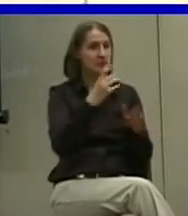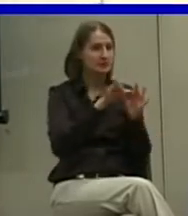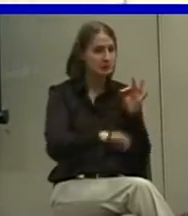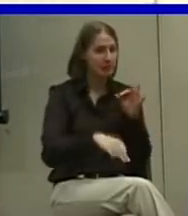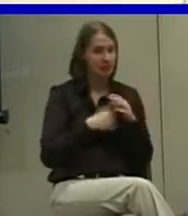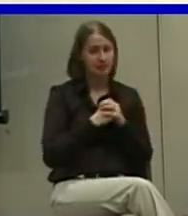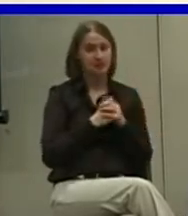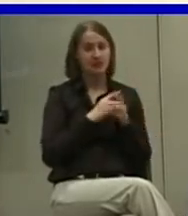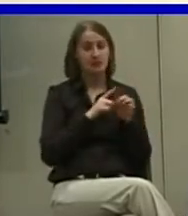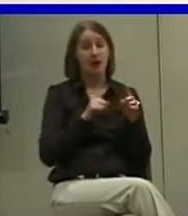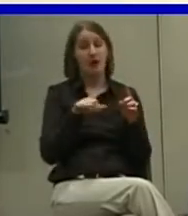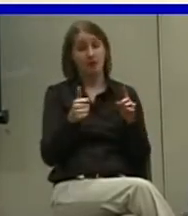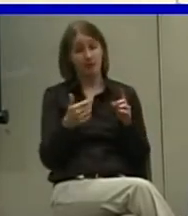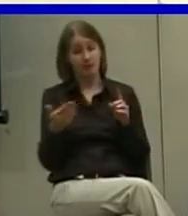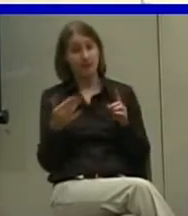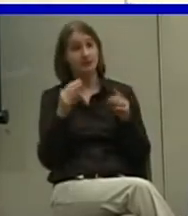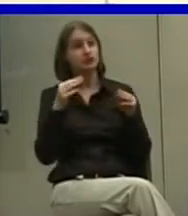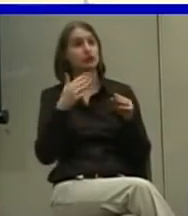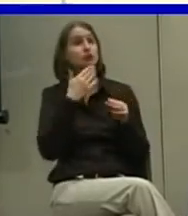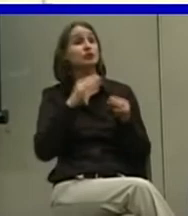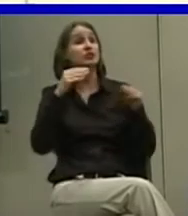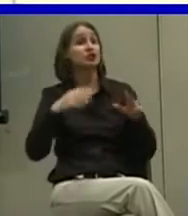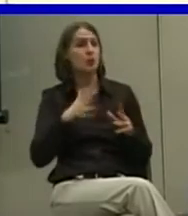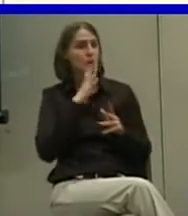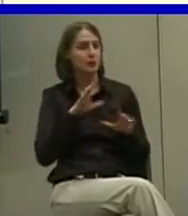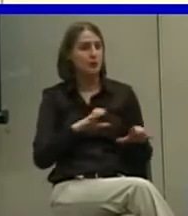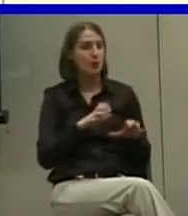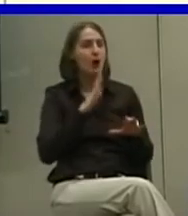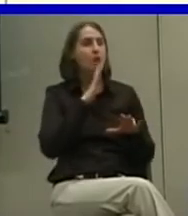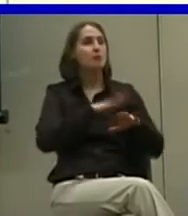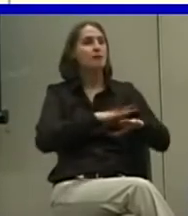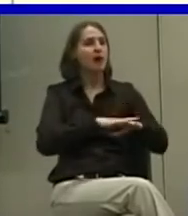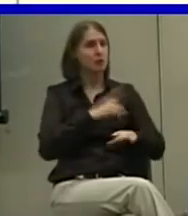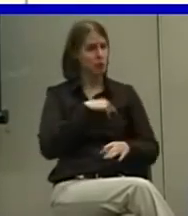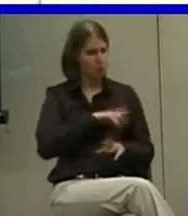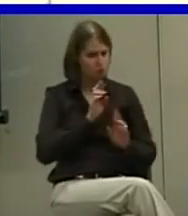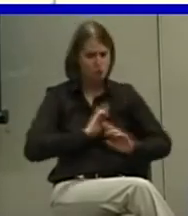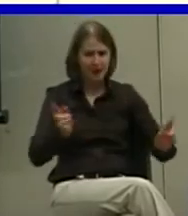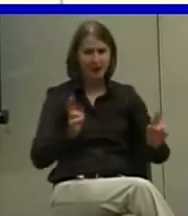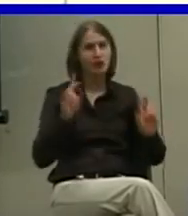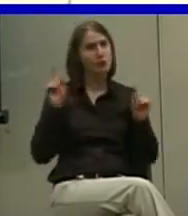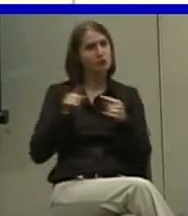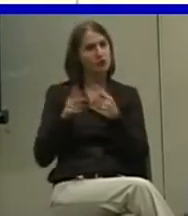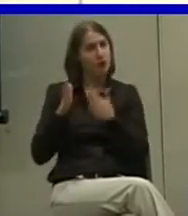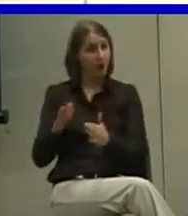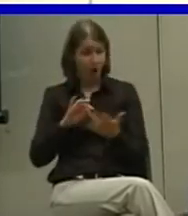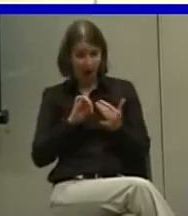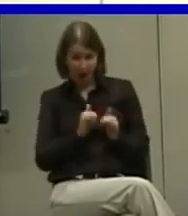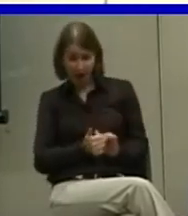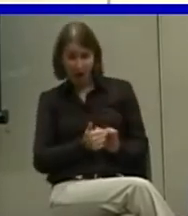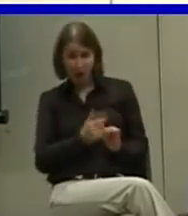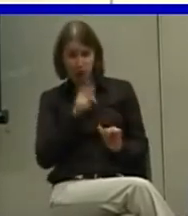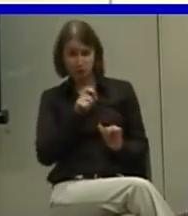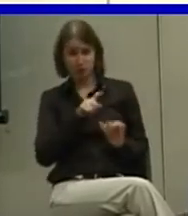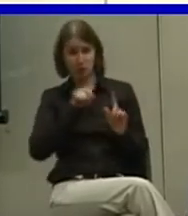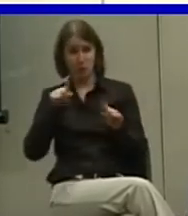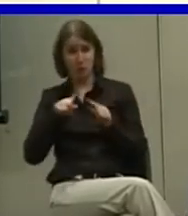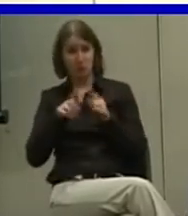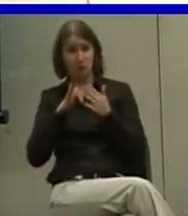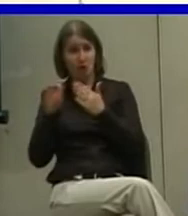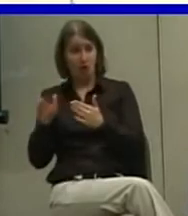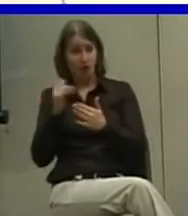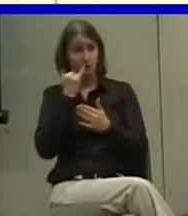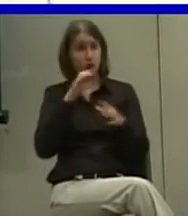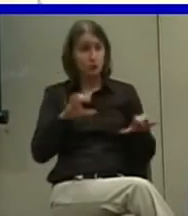they remind. We're getting ready to go in the hall. How should we go down the hall if we're doing it right? Those